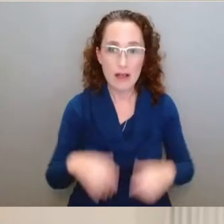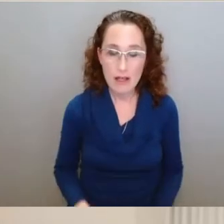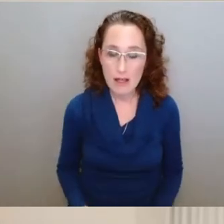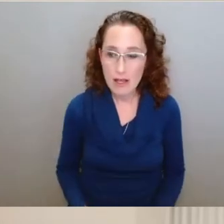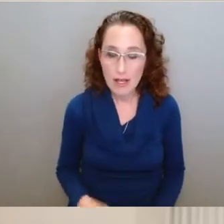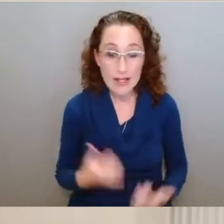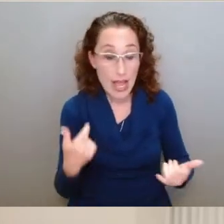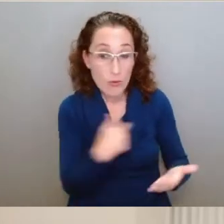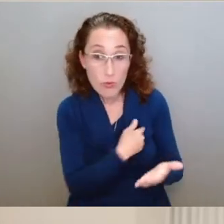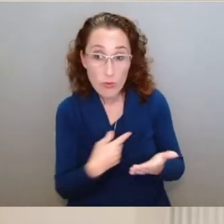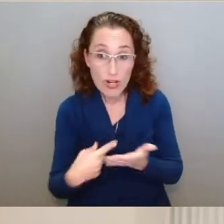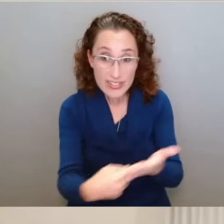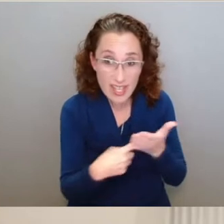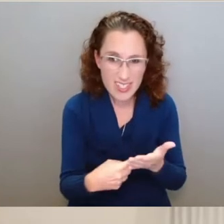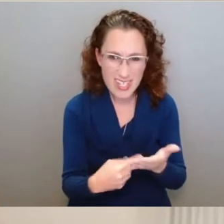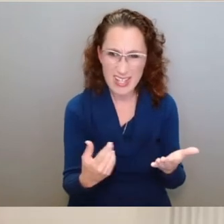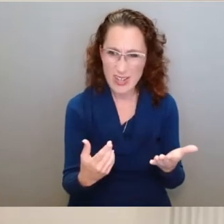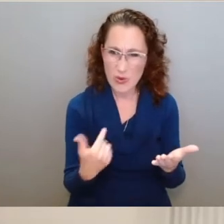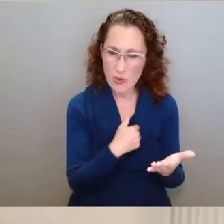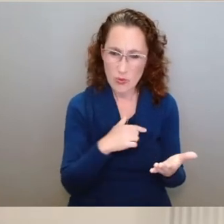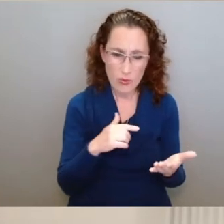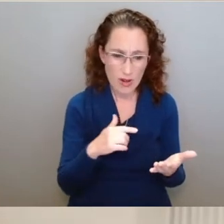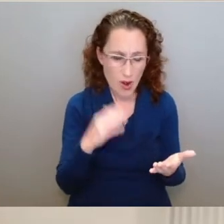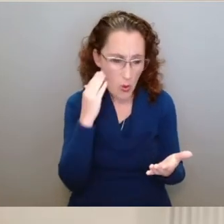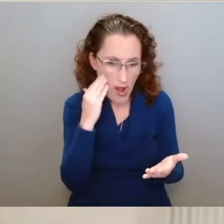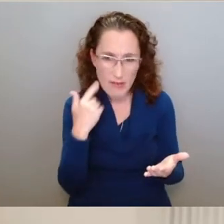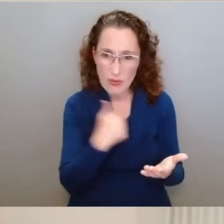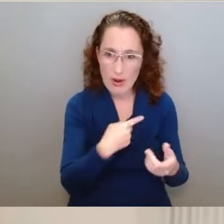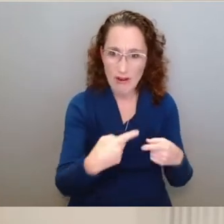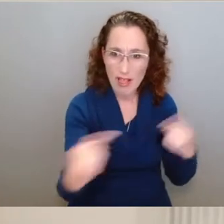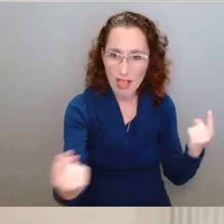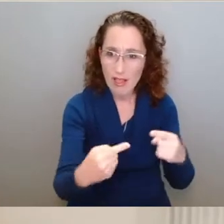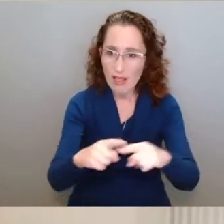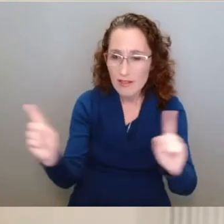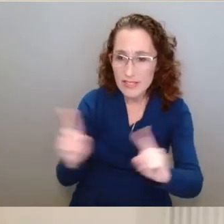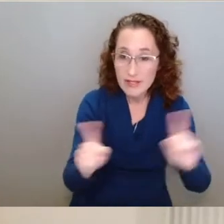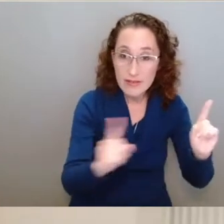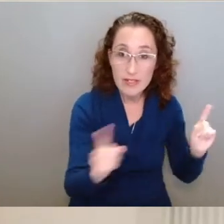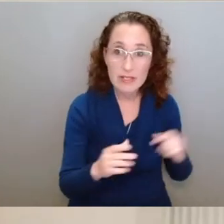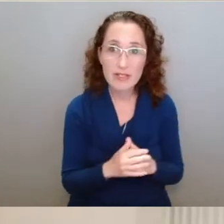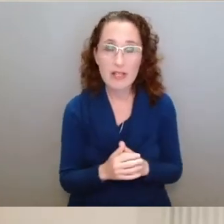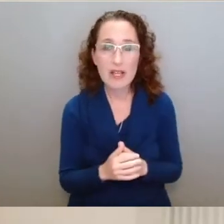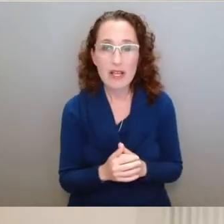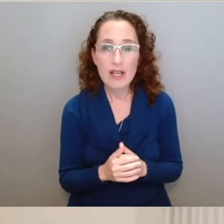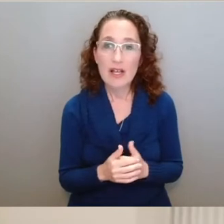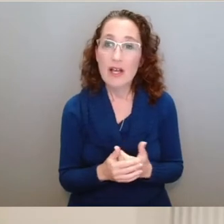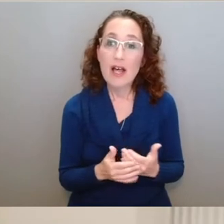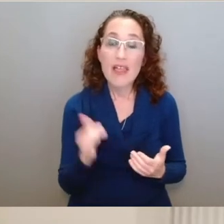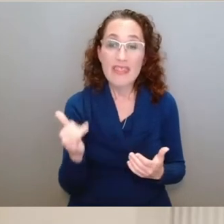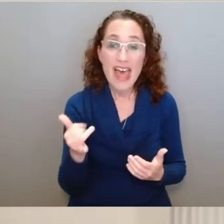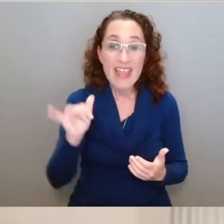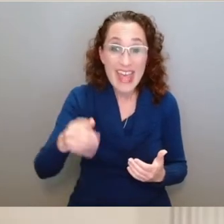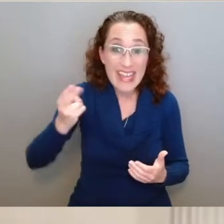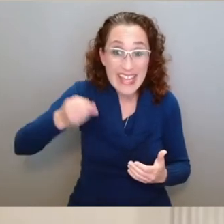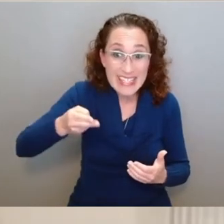differences and the weight of our history, most of which has been obscured to most people in America for so long,